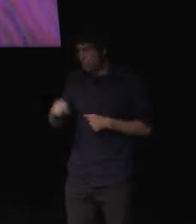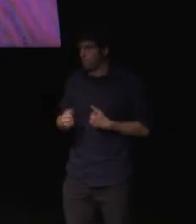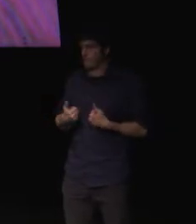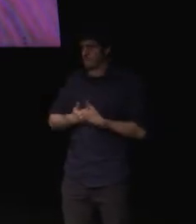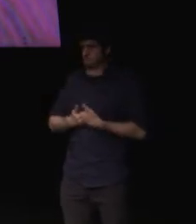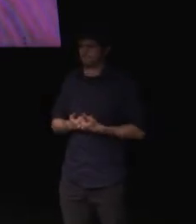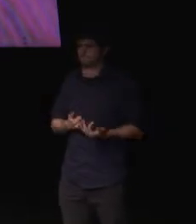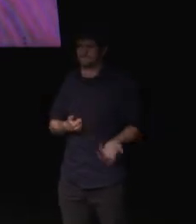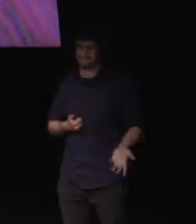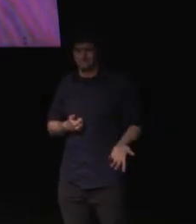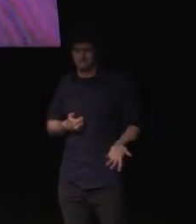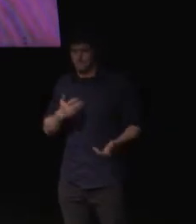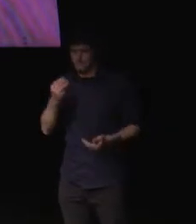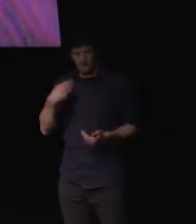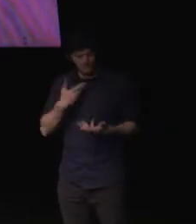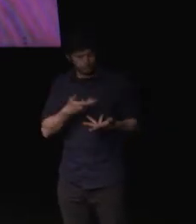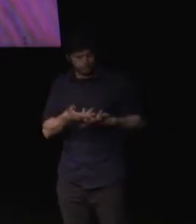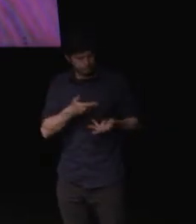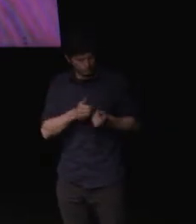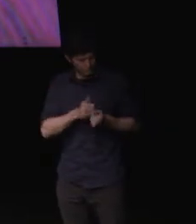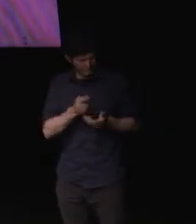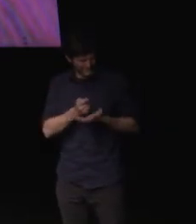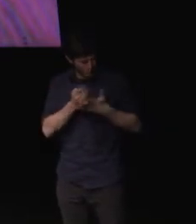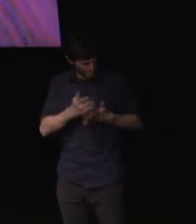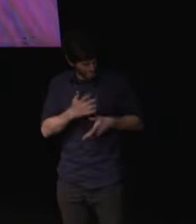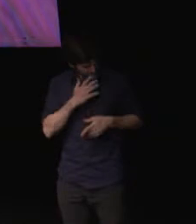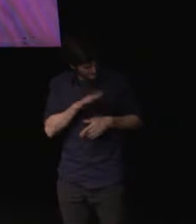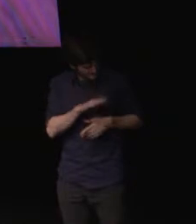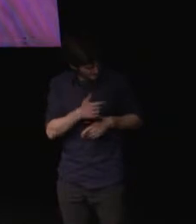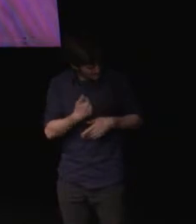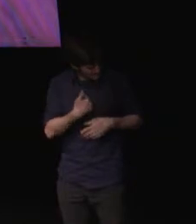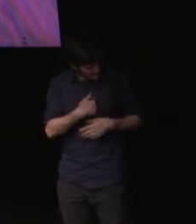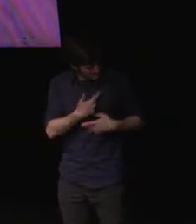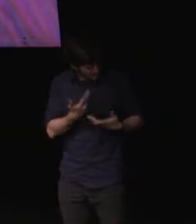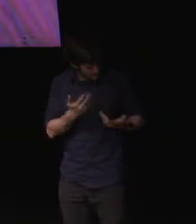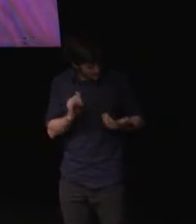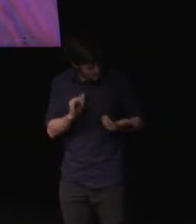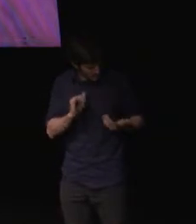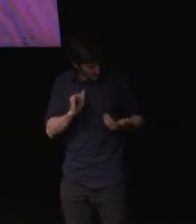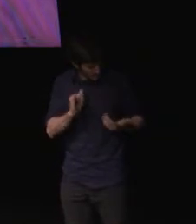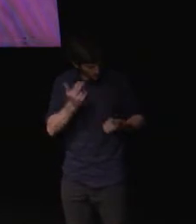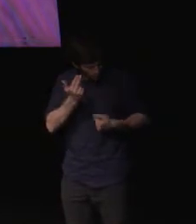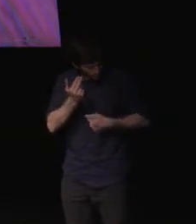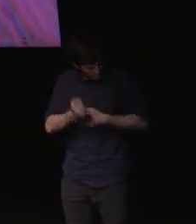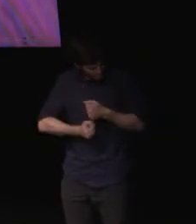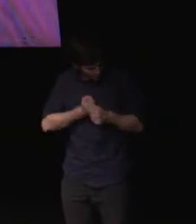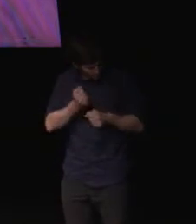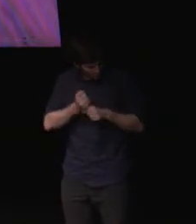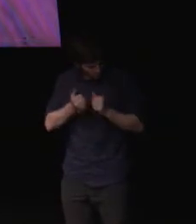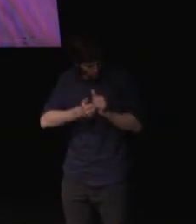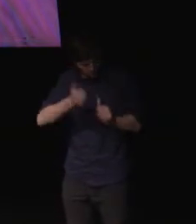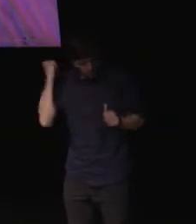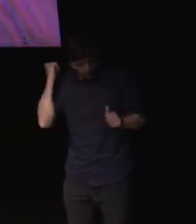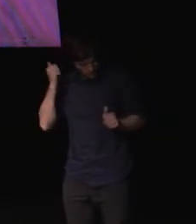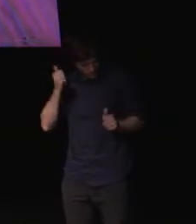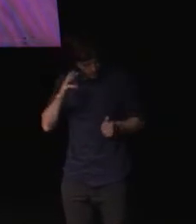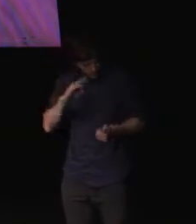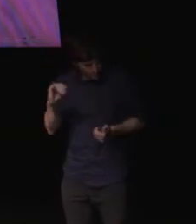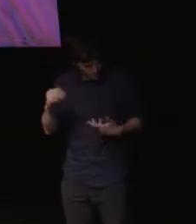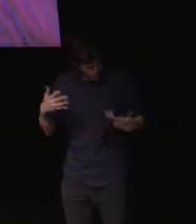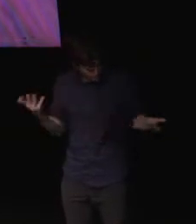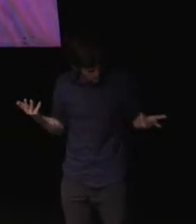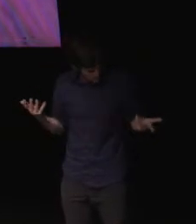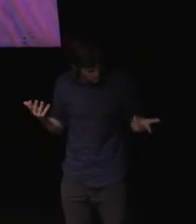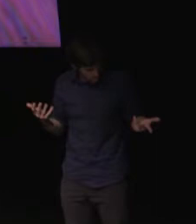I talk to therapists all the time, and I say, hey, we are literally 13 years removed from the Wii. What are you